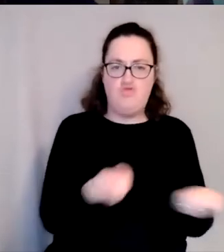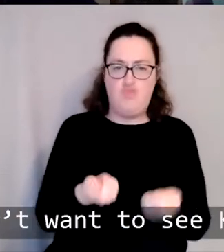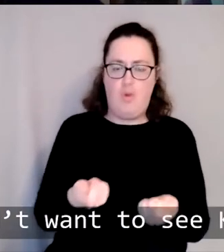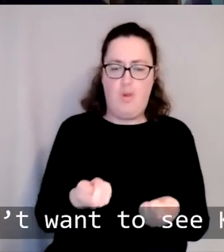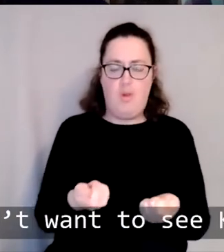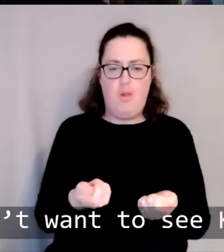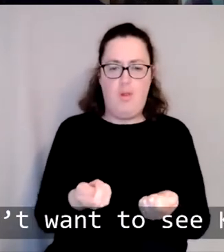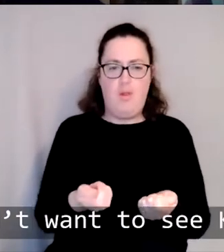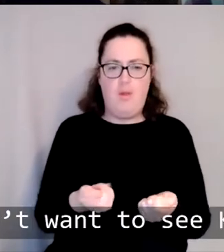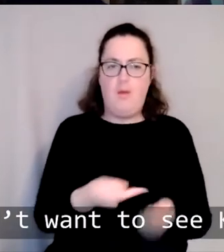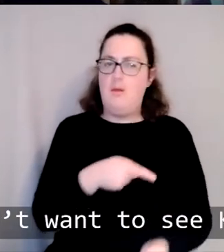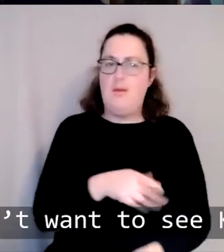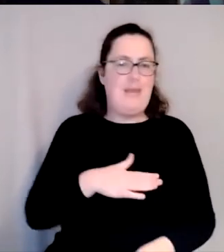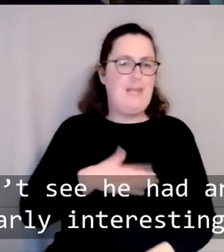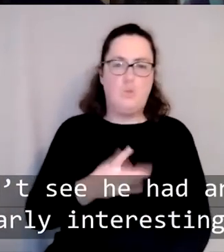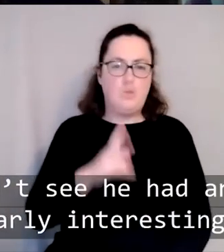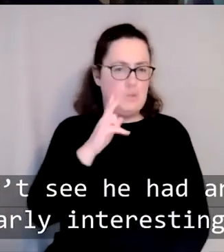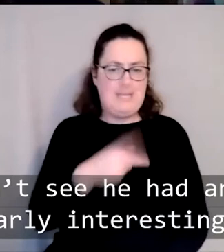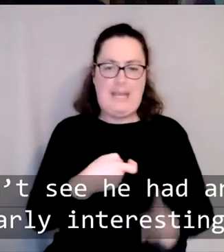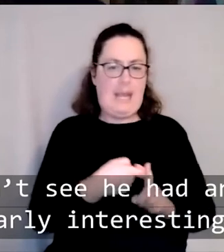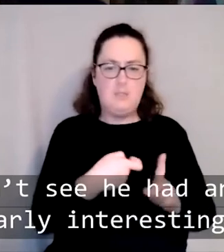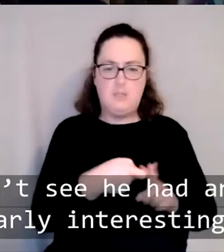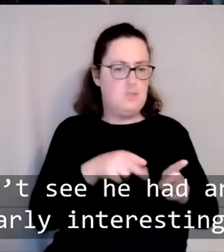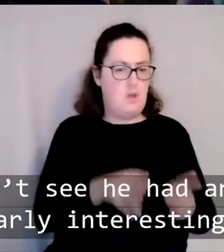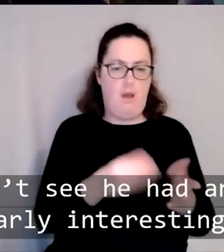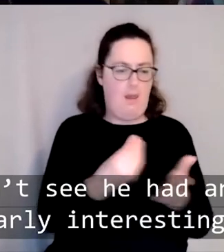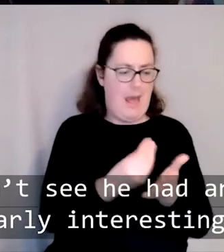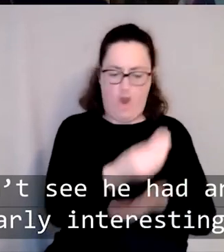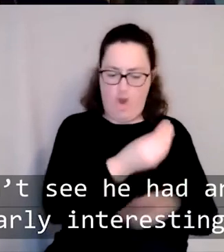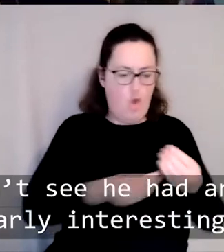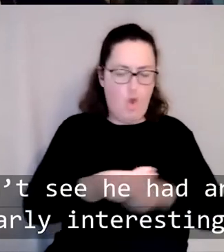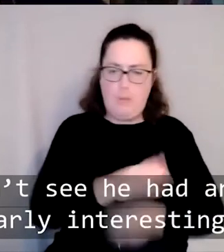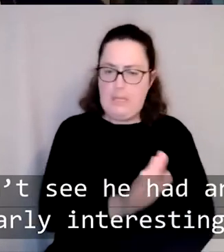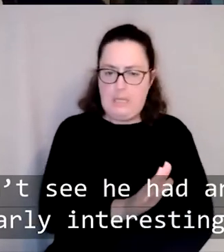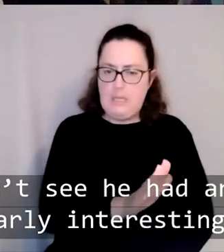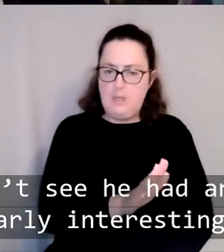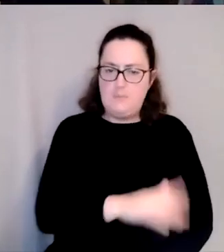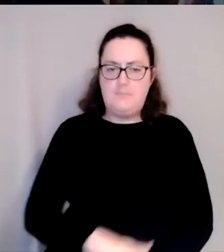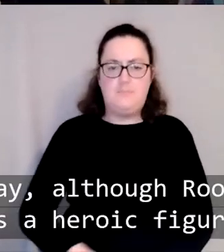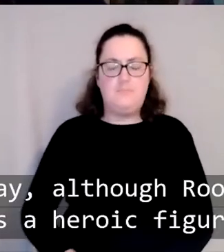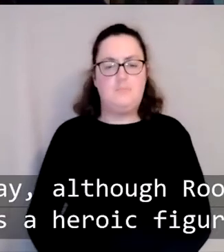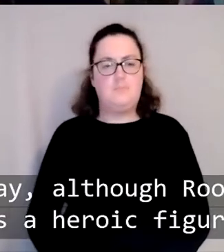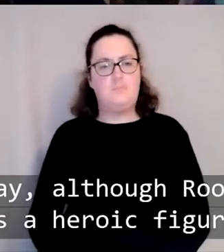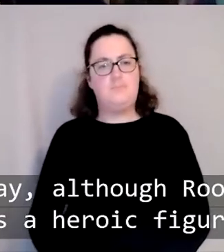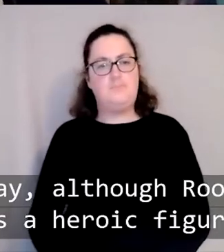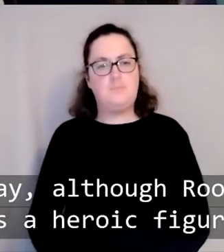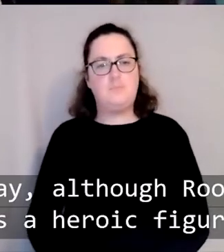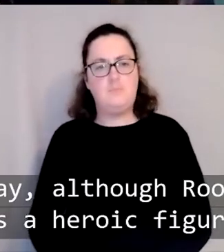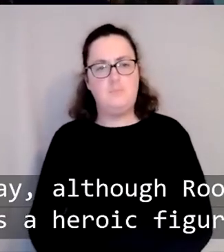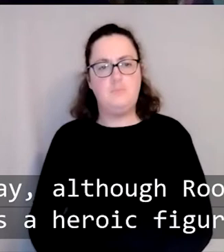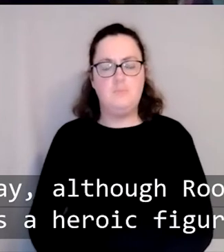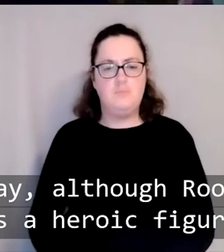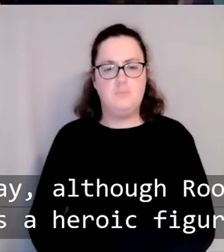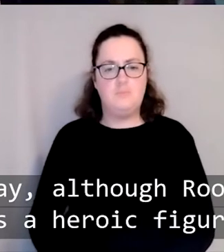economics. He didn't want to see Keynes. He didn't see, had anything particularly interesting to say. So that in a way,